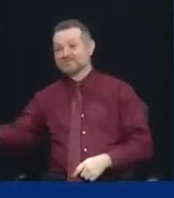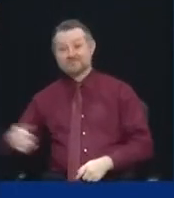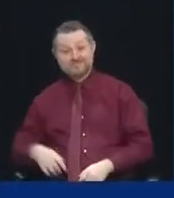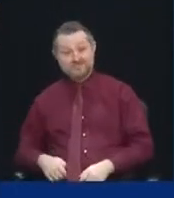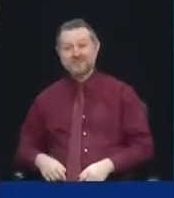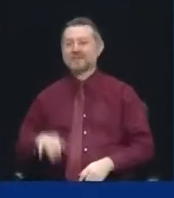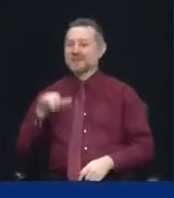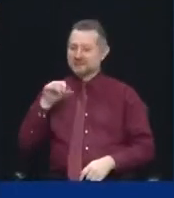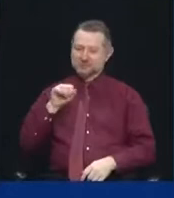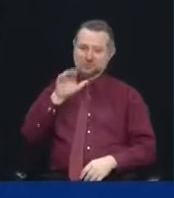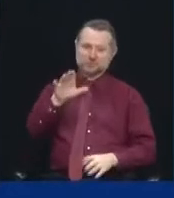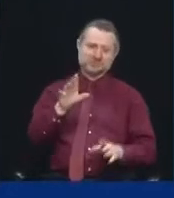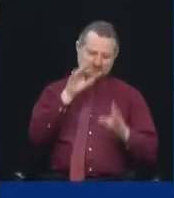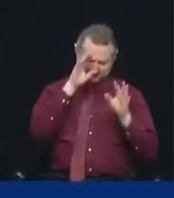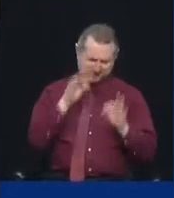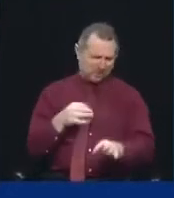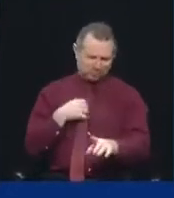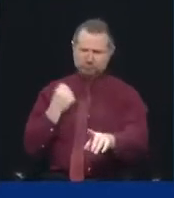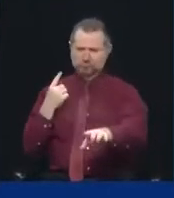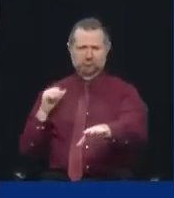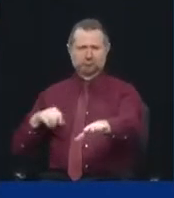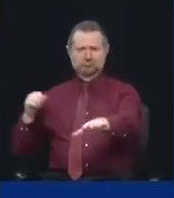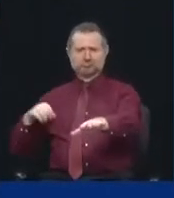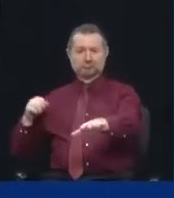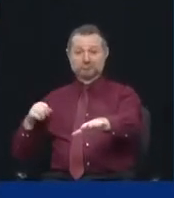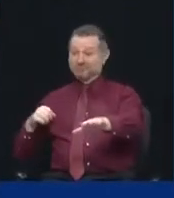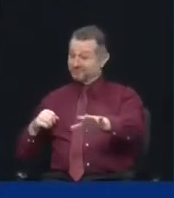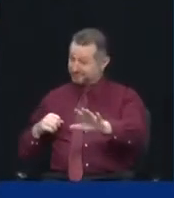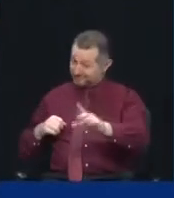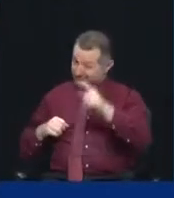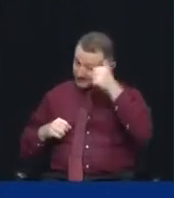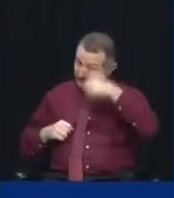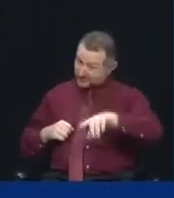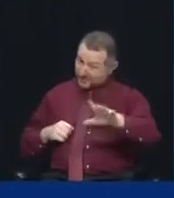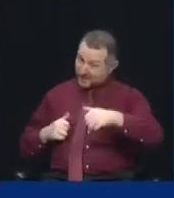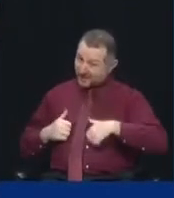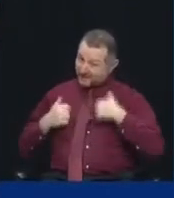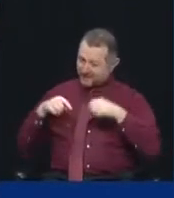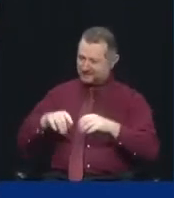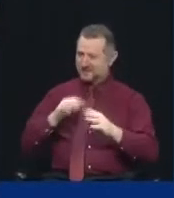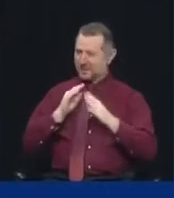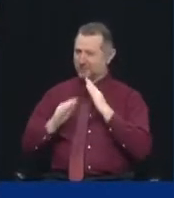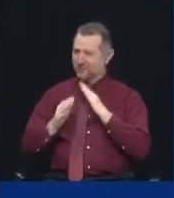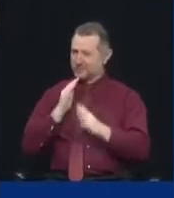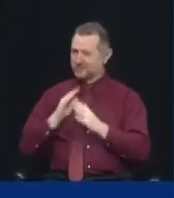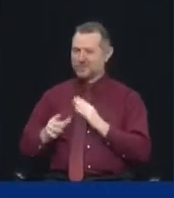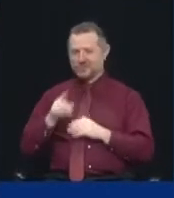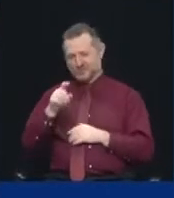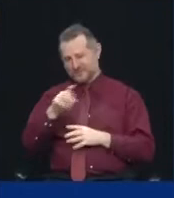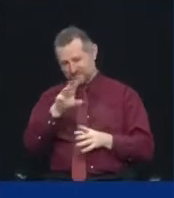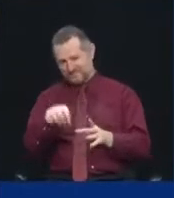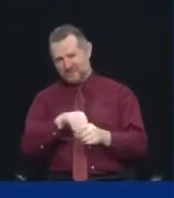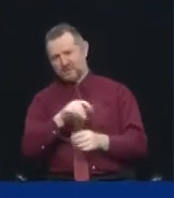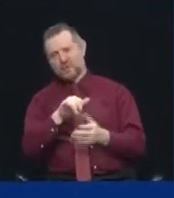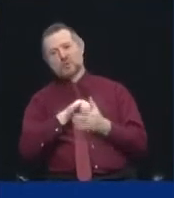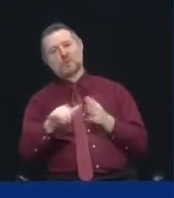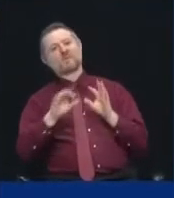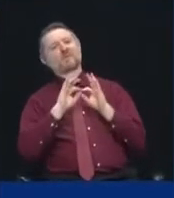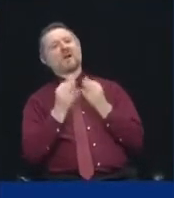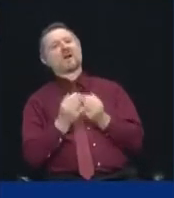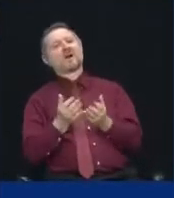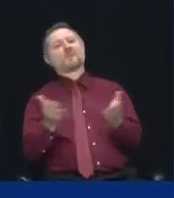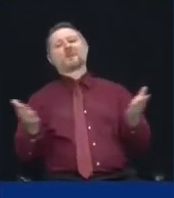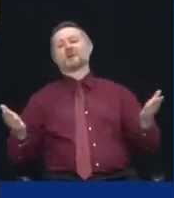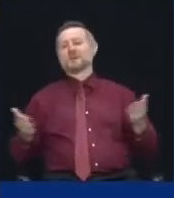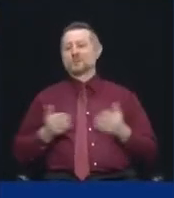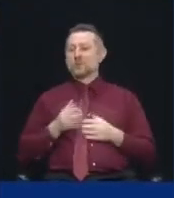decision, but you are part of a community. You are part of the New York family, and you have an obligation and